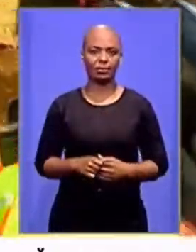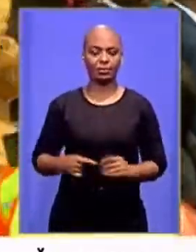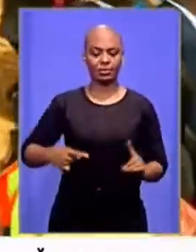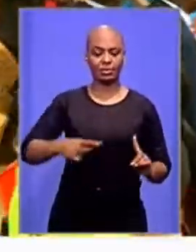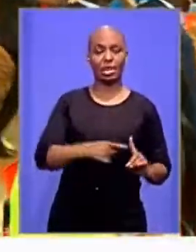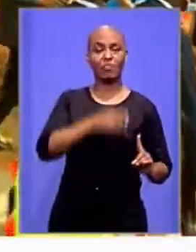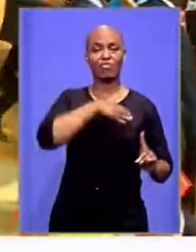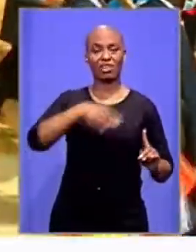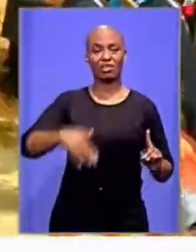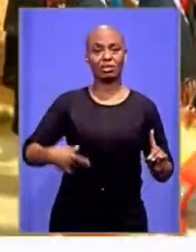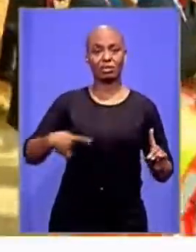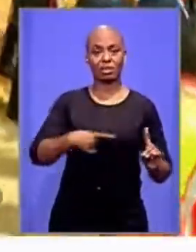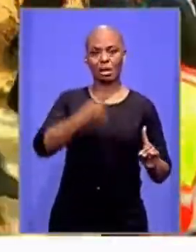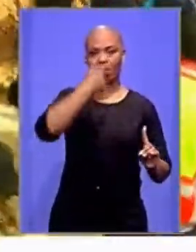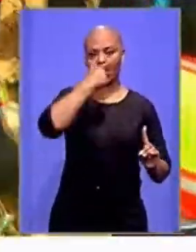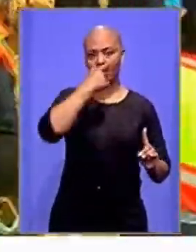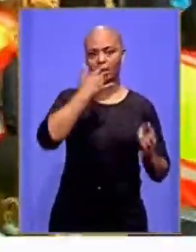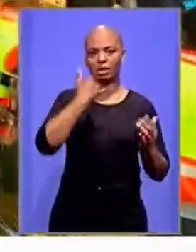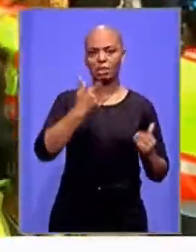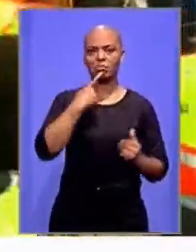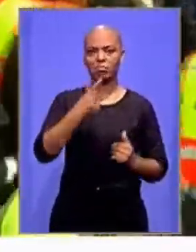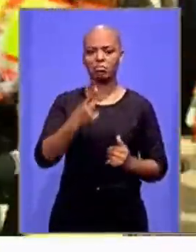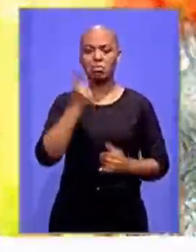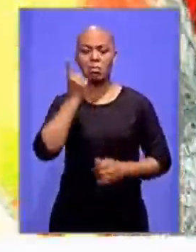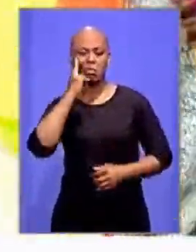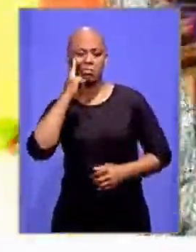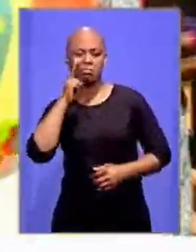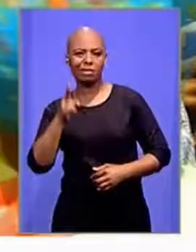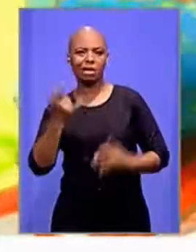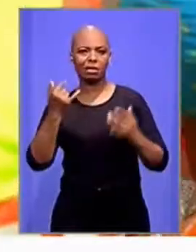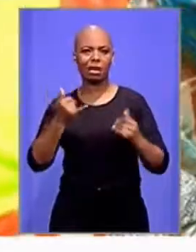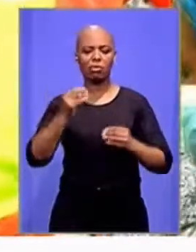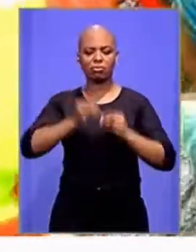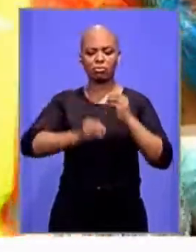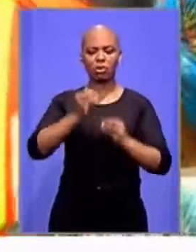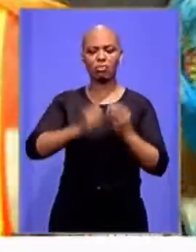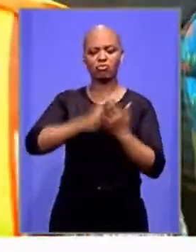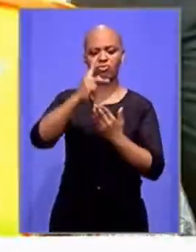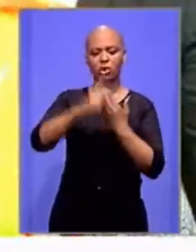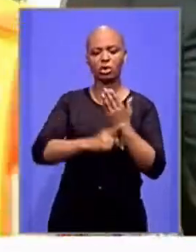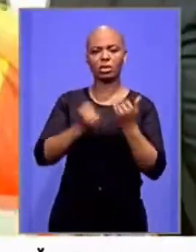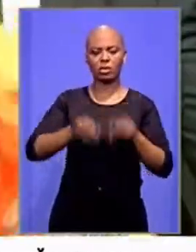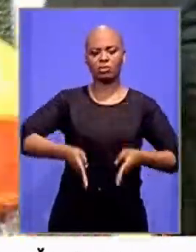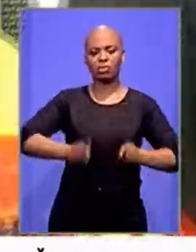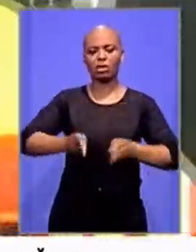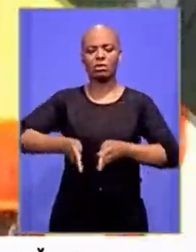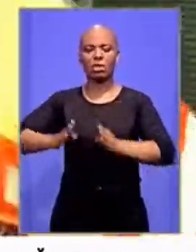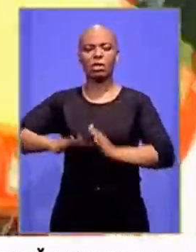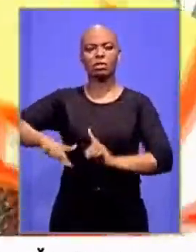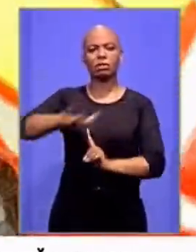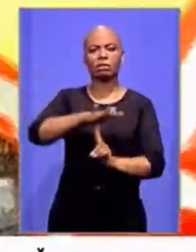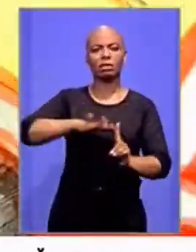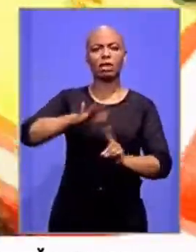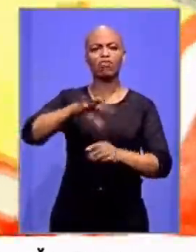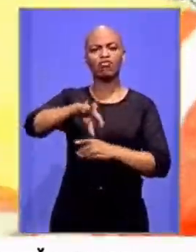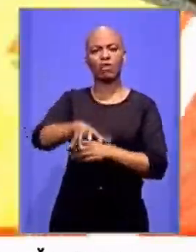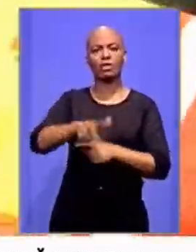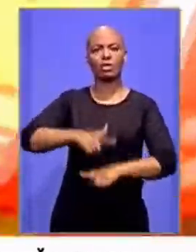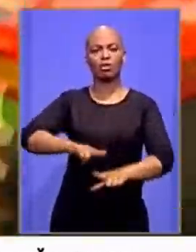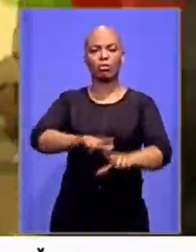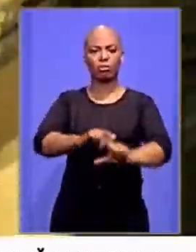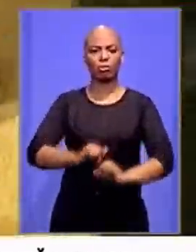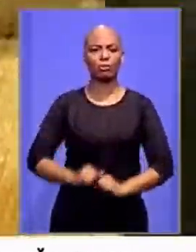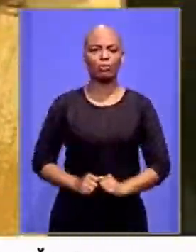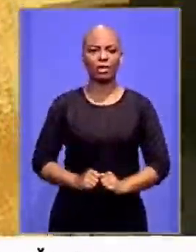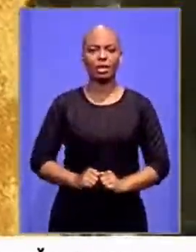Mopresidente Ramaphosa o retile mošomo o dirilwego wa go msafatša lenaneo la mafaratlhatlha a ditsela ka provinseng ya Limpopo. Kago